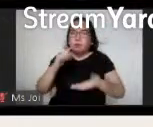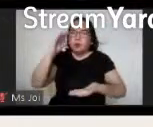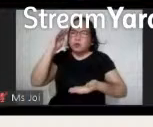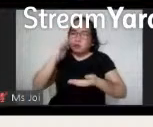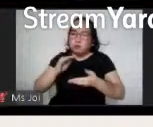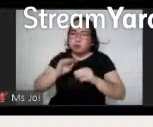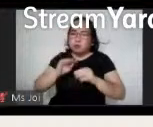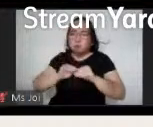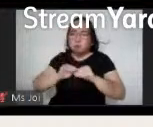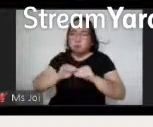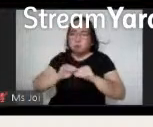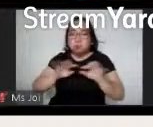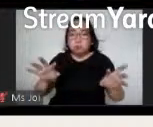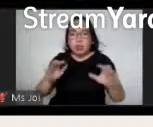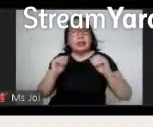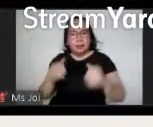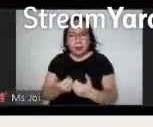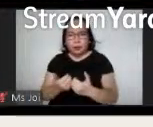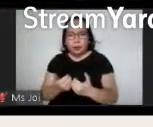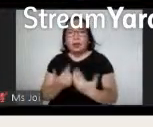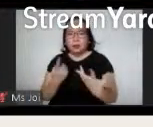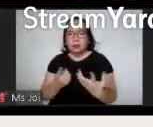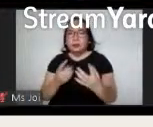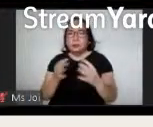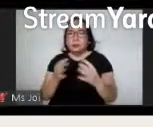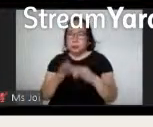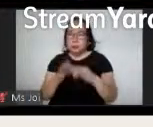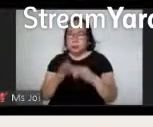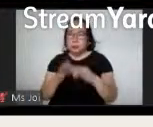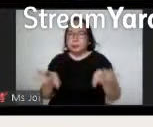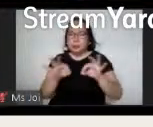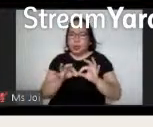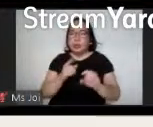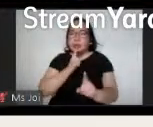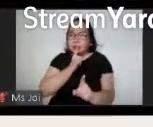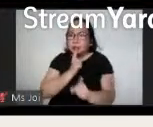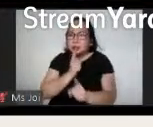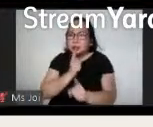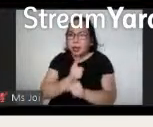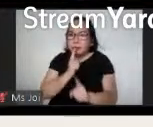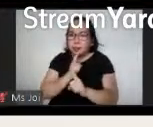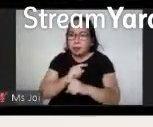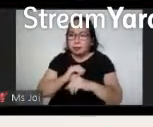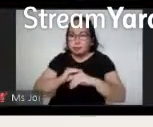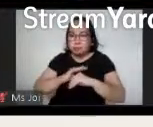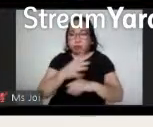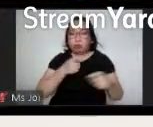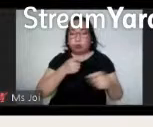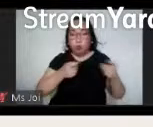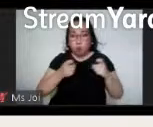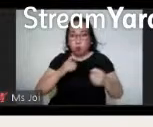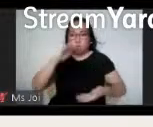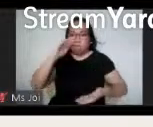Infection. And how do we do that? It's important that we do proper infection control and prevention.